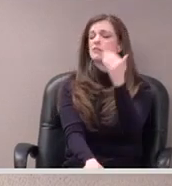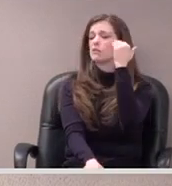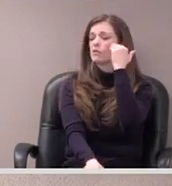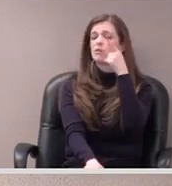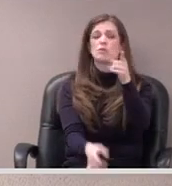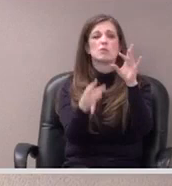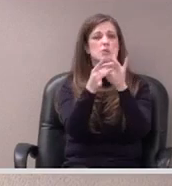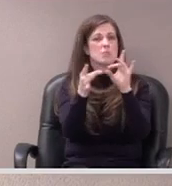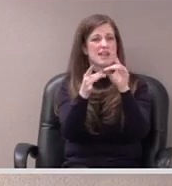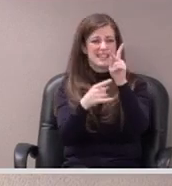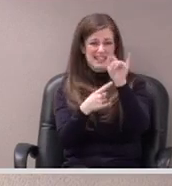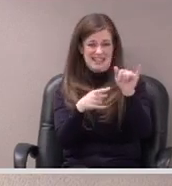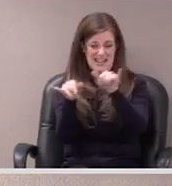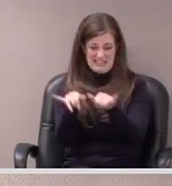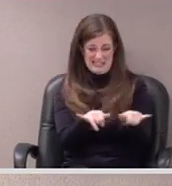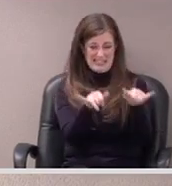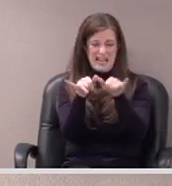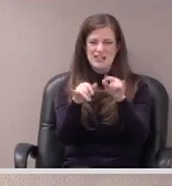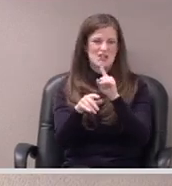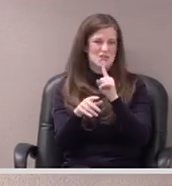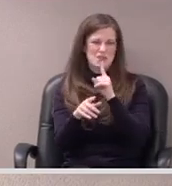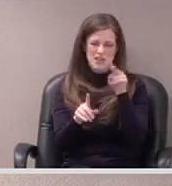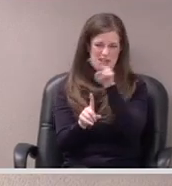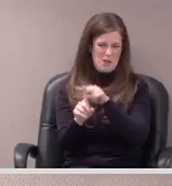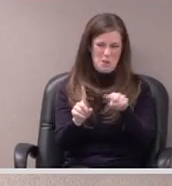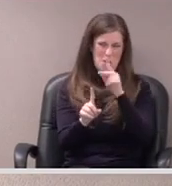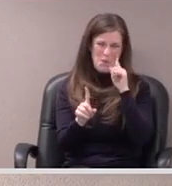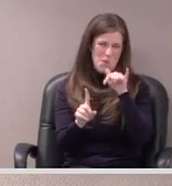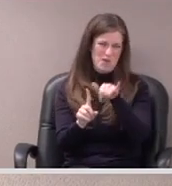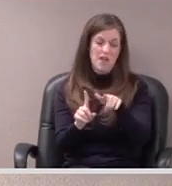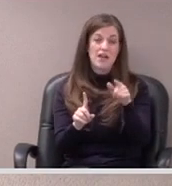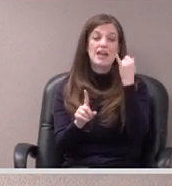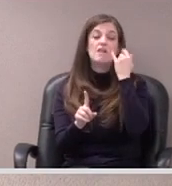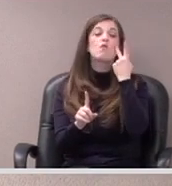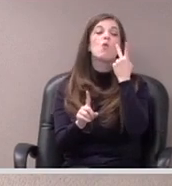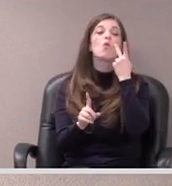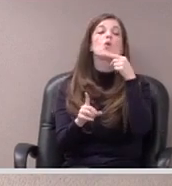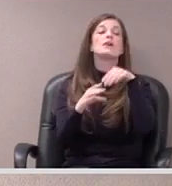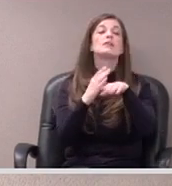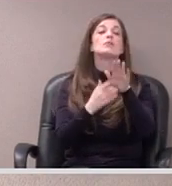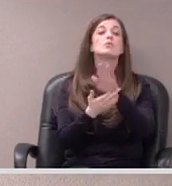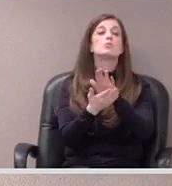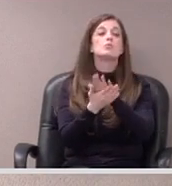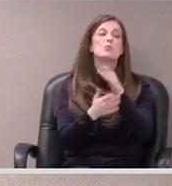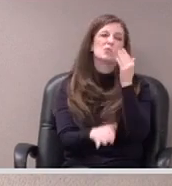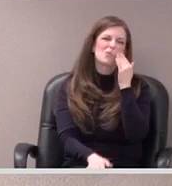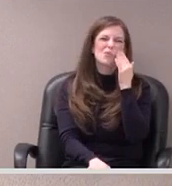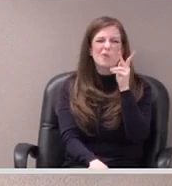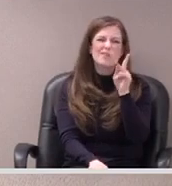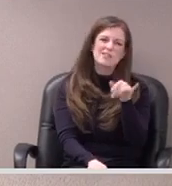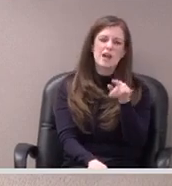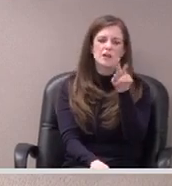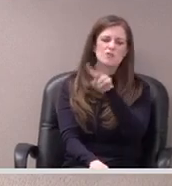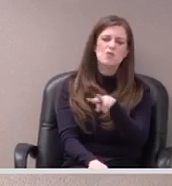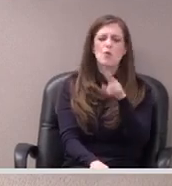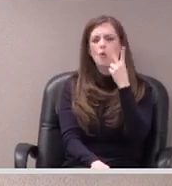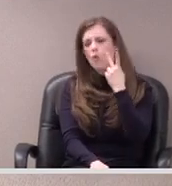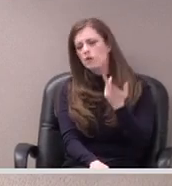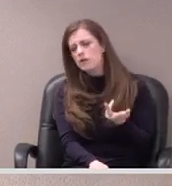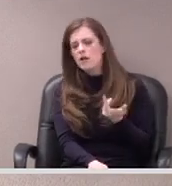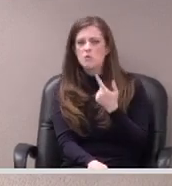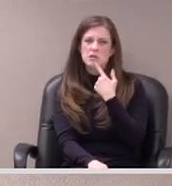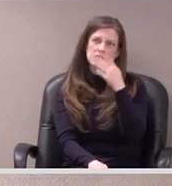You mentioned the Kentucky standards. Kentucky standards really don't look at that. Kentucky, if you were to take a look at a school, Kentucky looks at